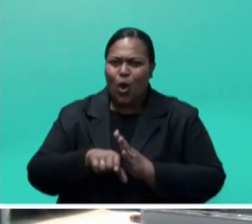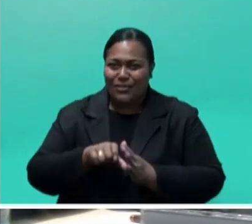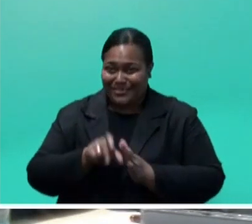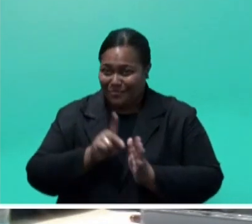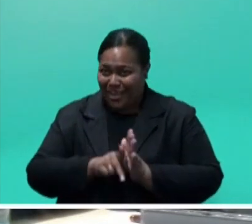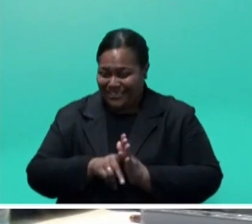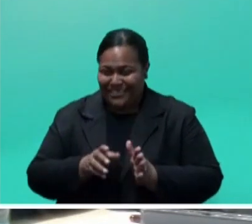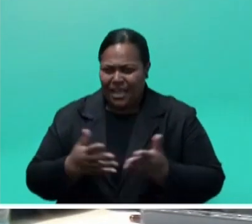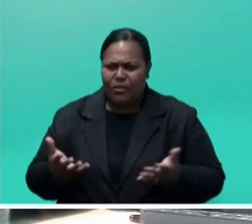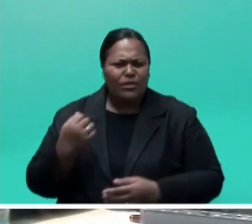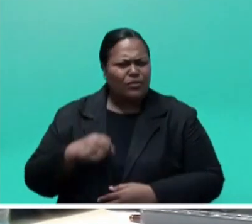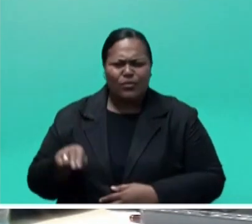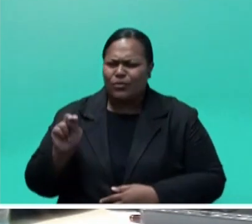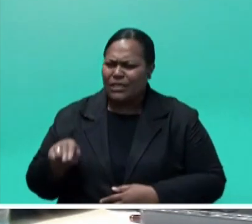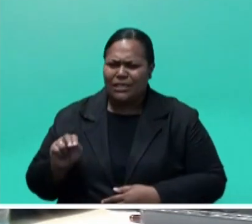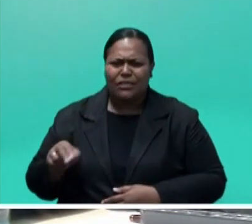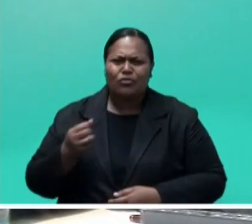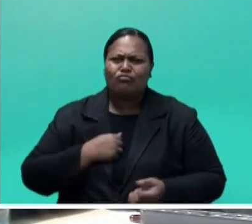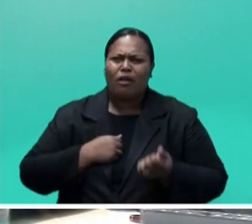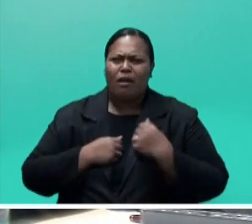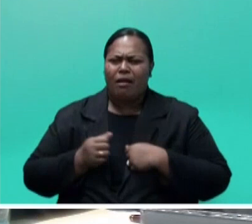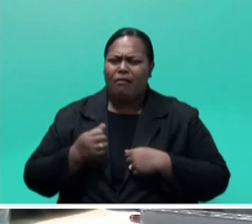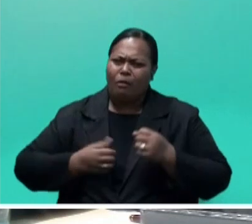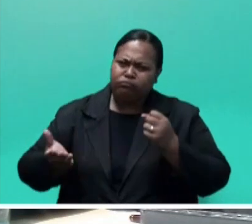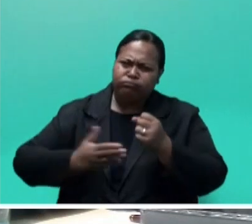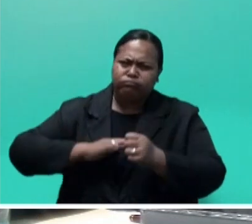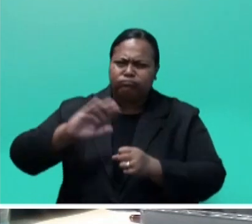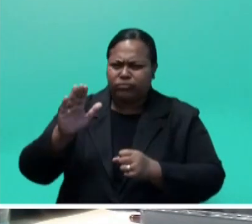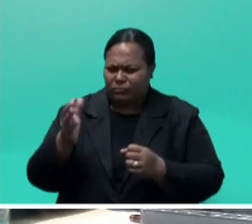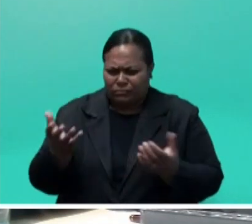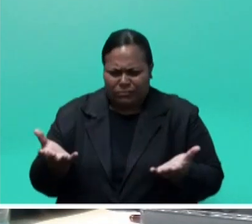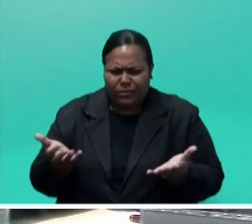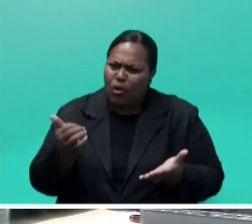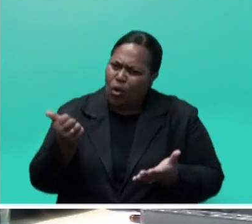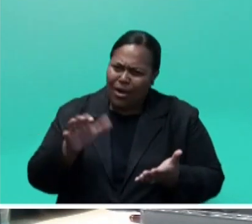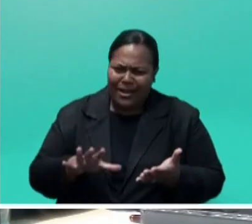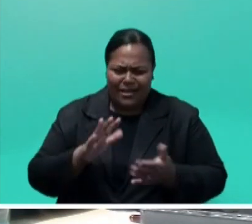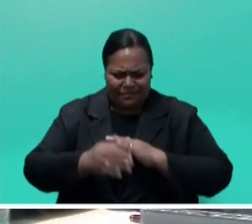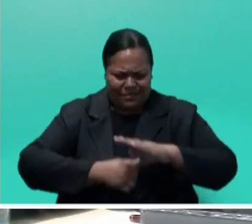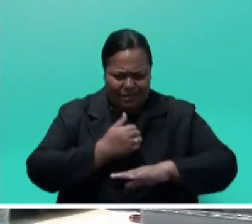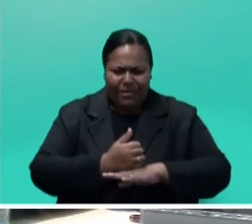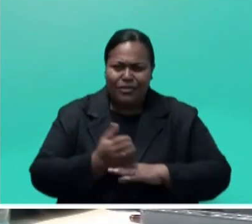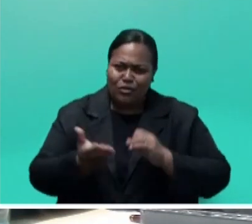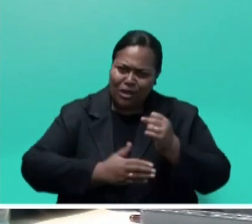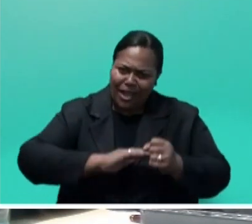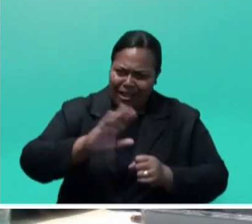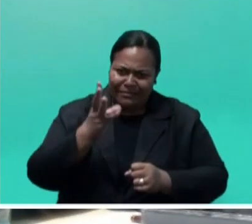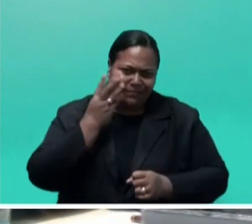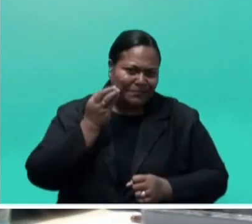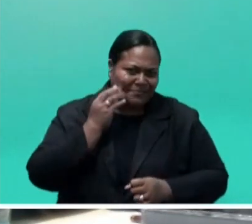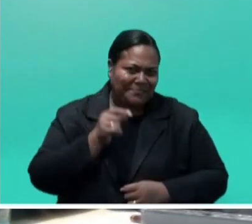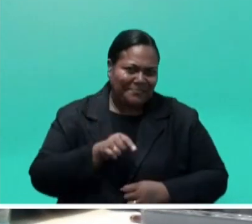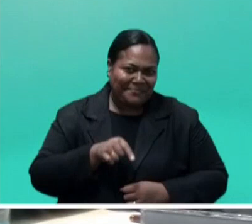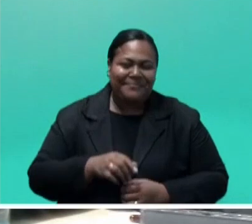need to struggle in searching for sugarcane markets, as the market is already established. Mr. Speaker, sir, as I